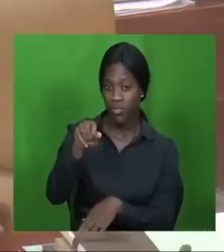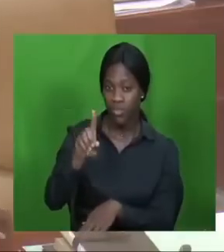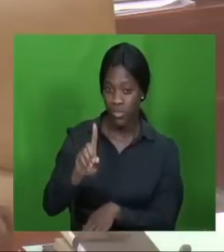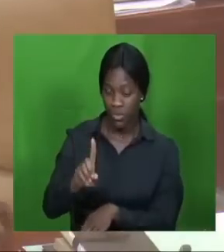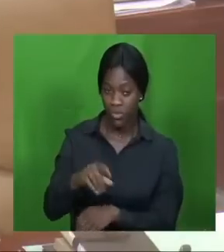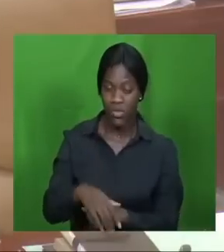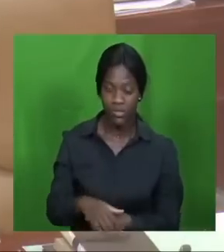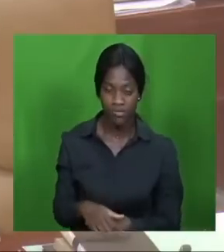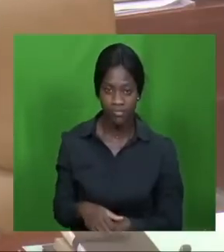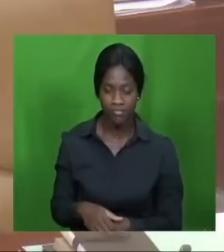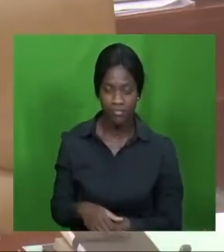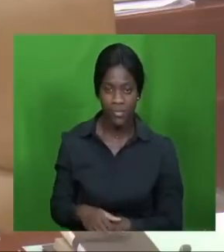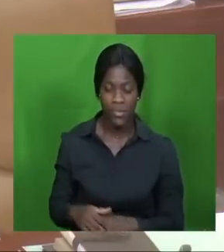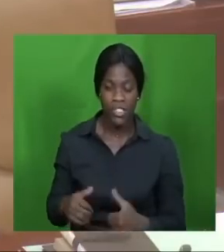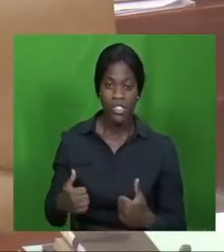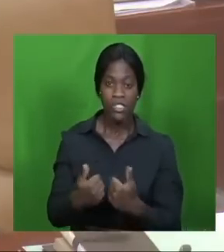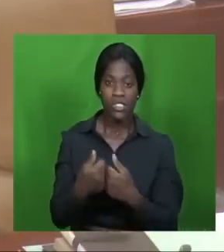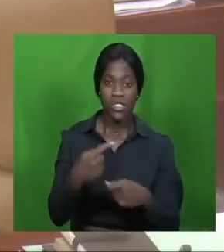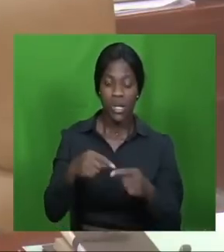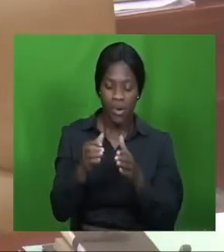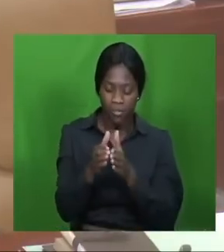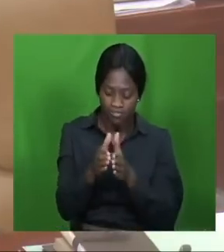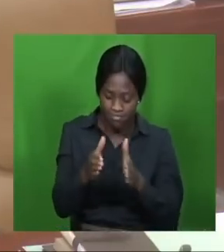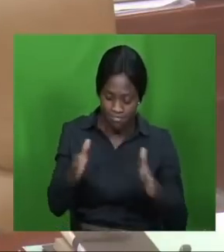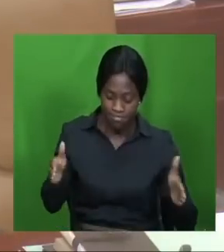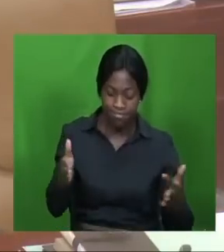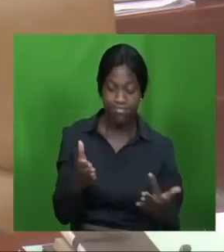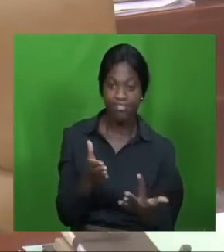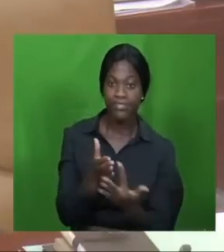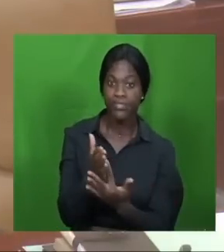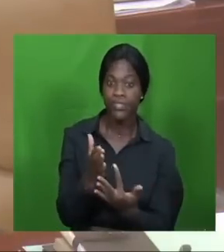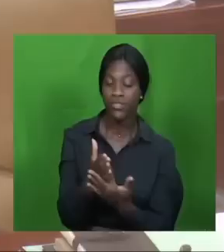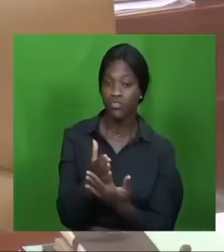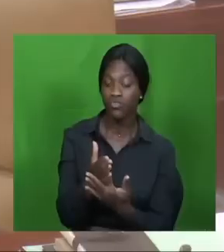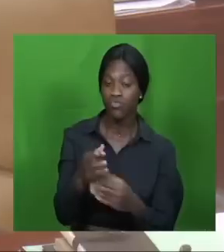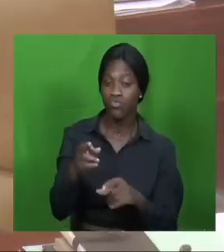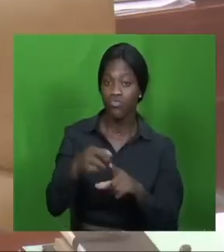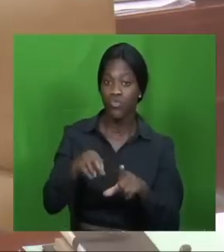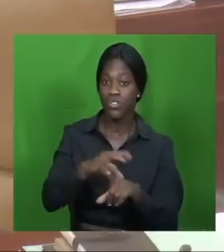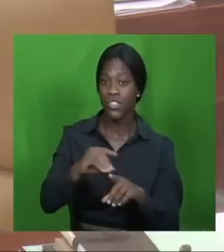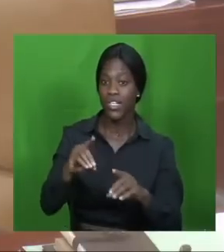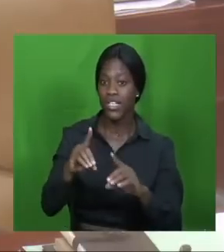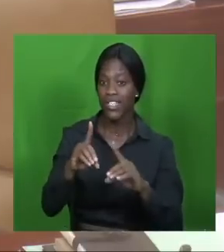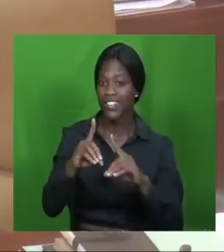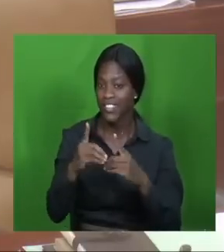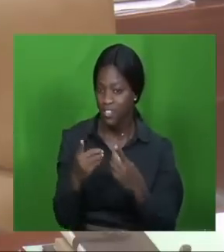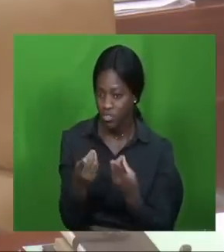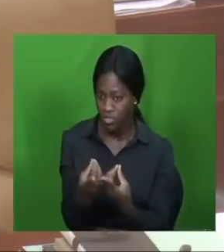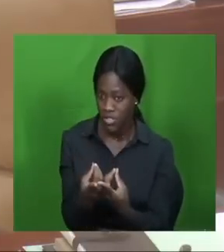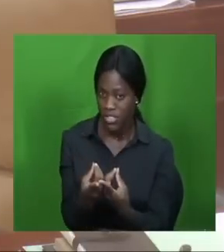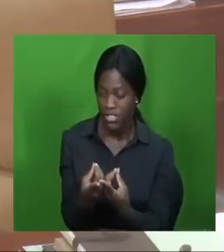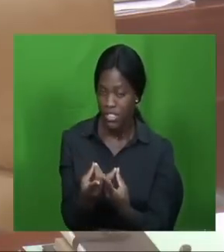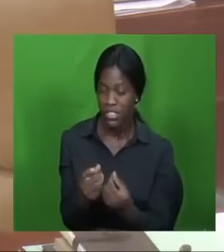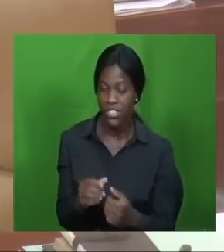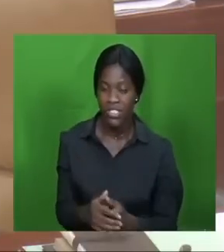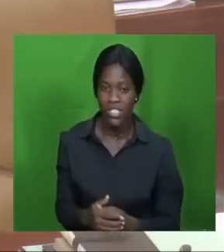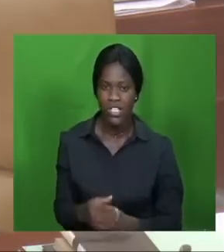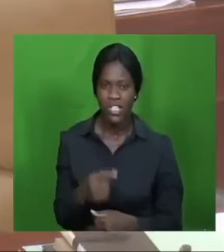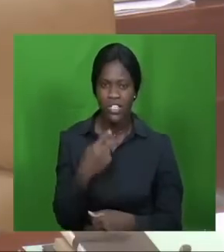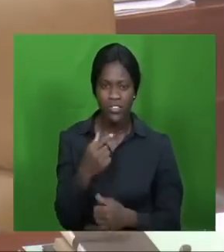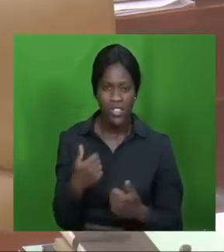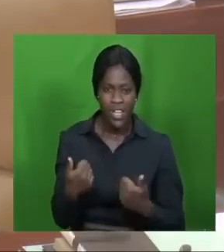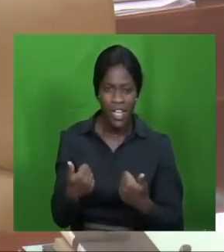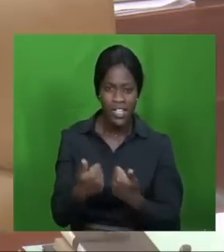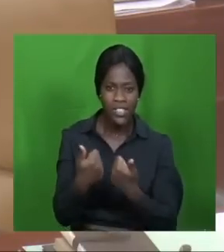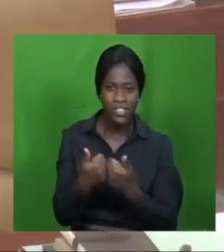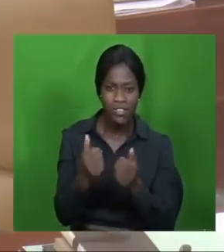7.1, challenges with expanding access to regions and districts. regions and districts. When you say challenges with expanding